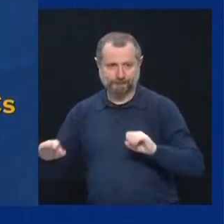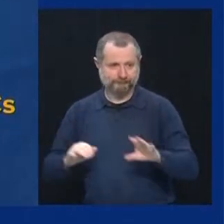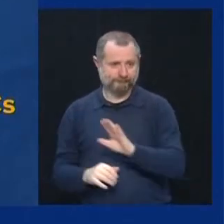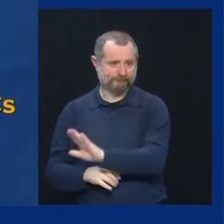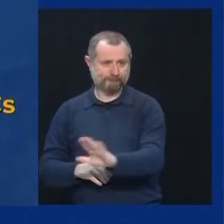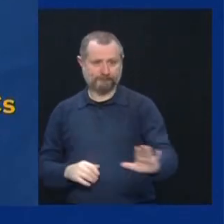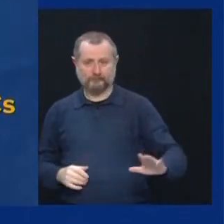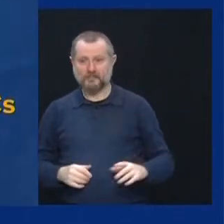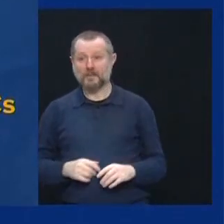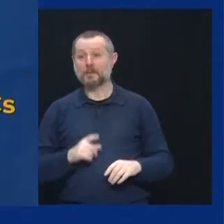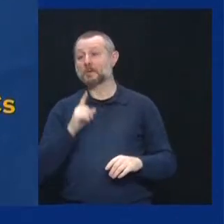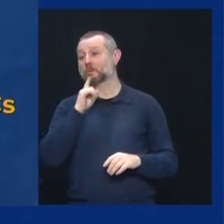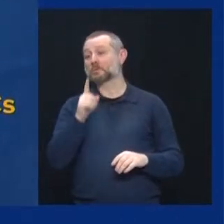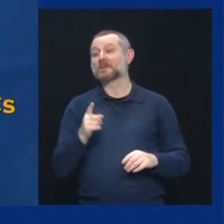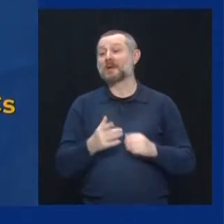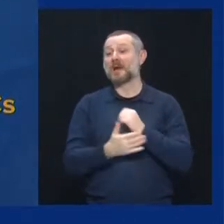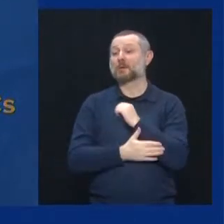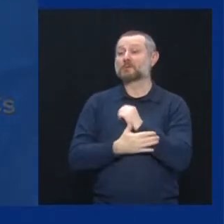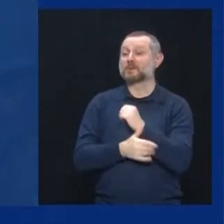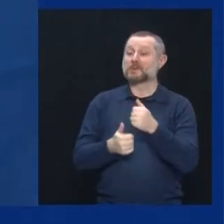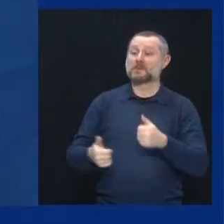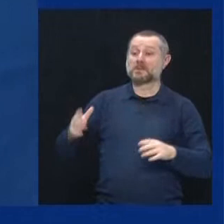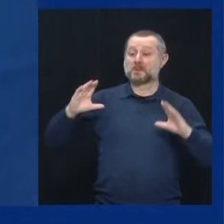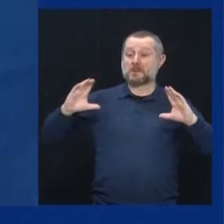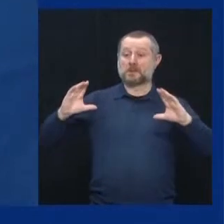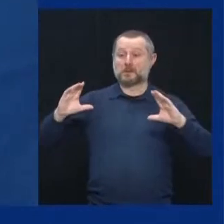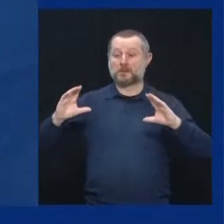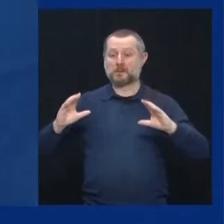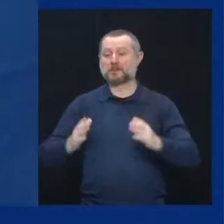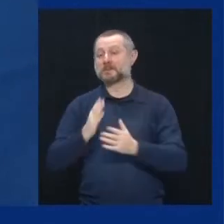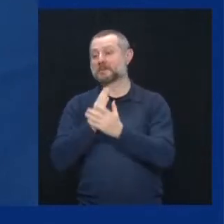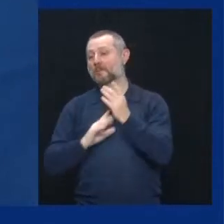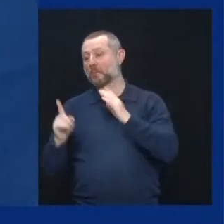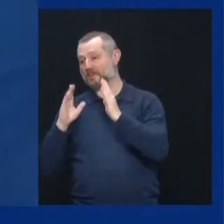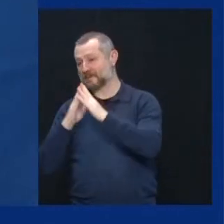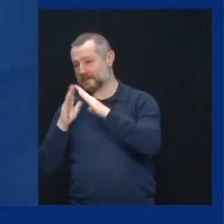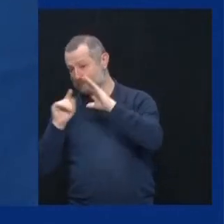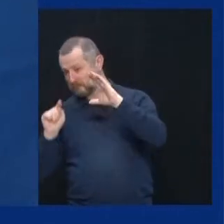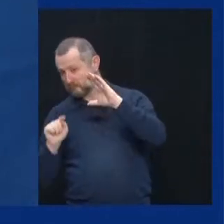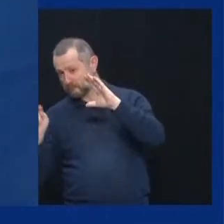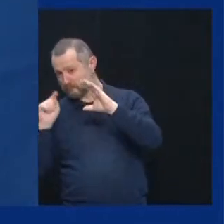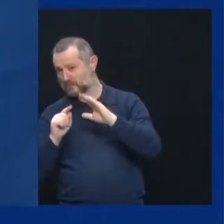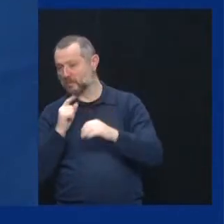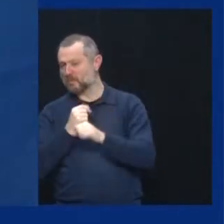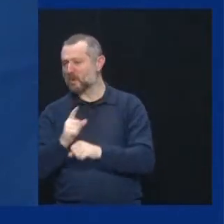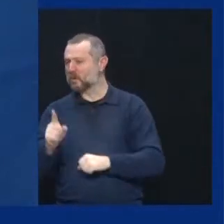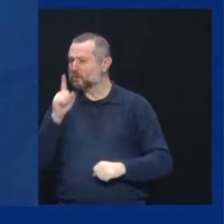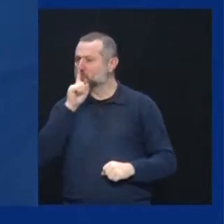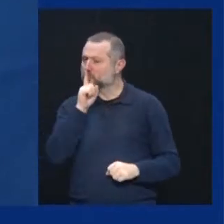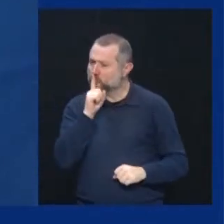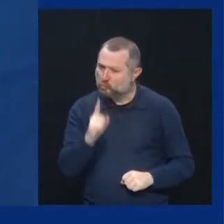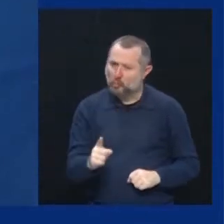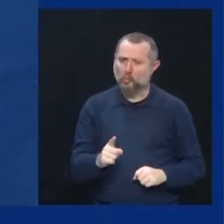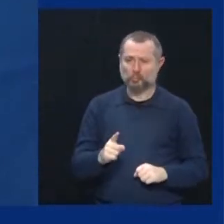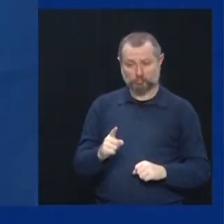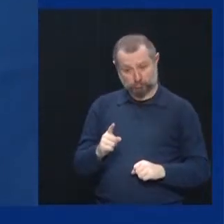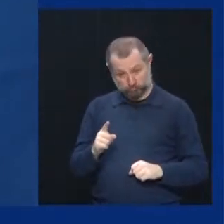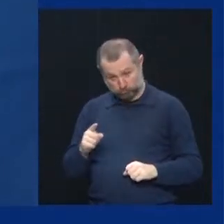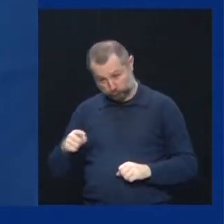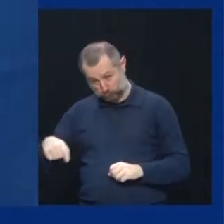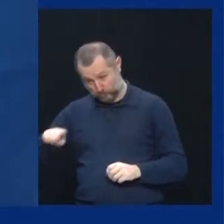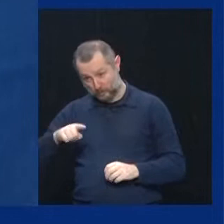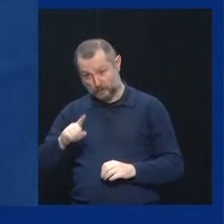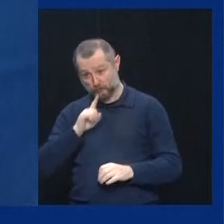your county, look at your city, and make sure the coverage and the